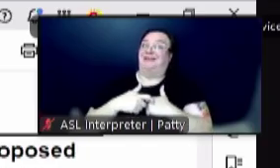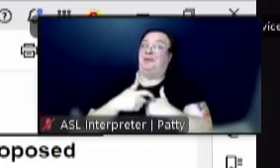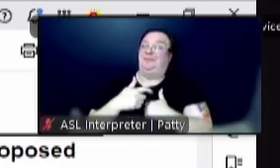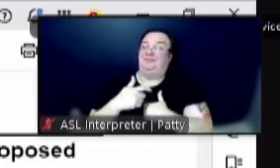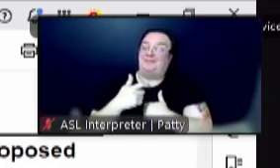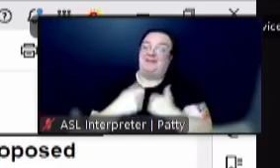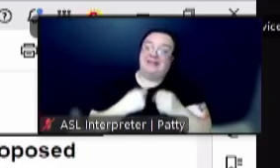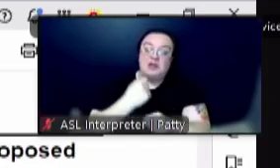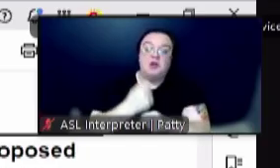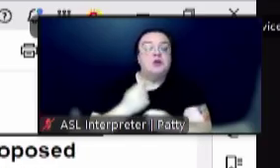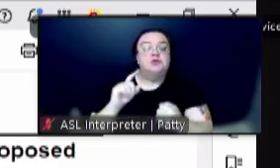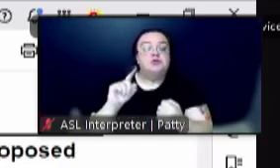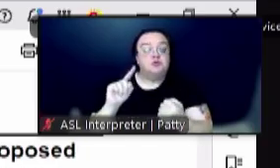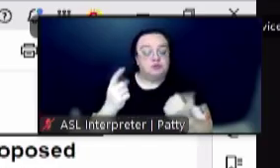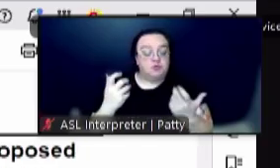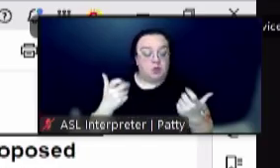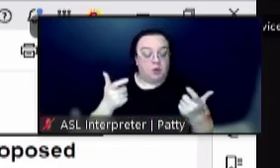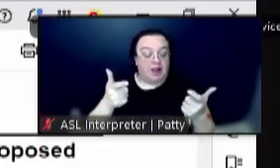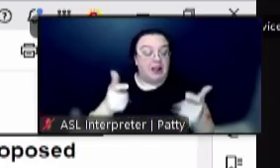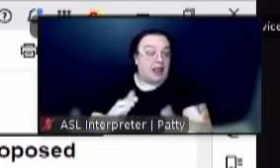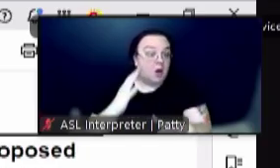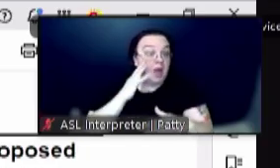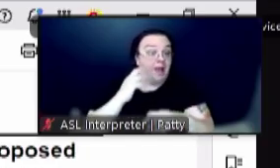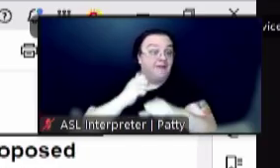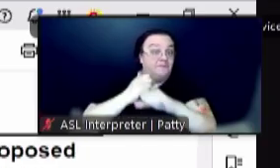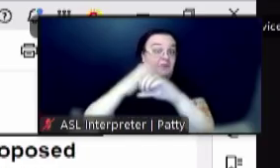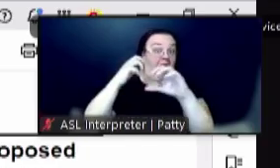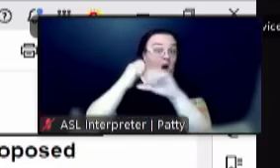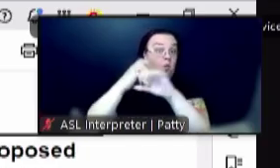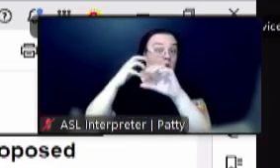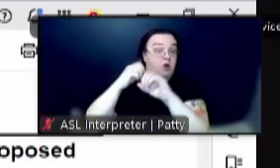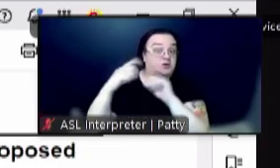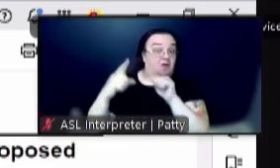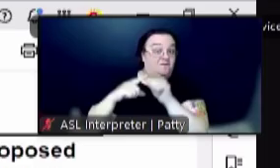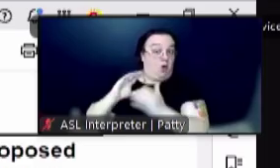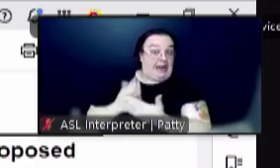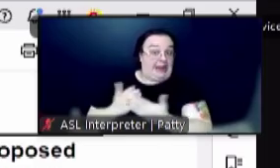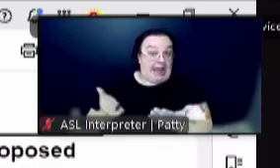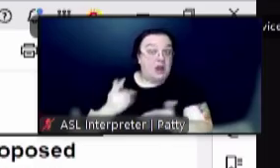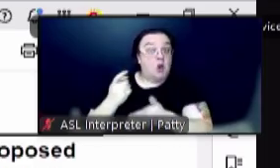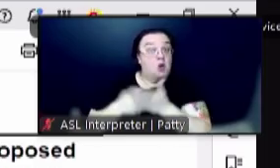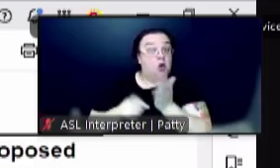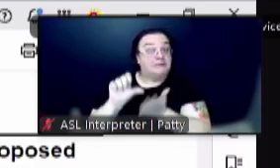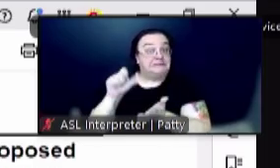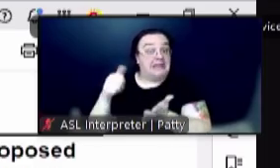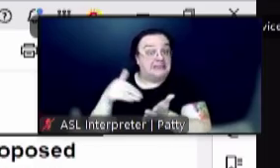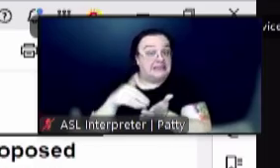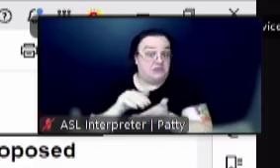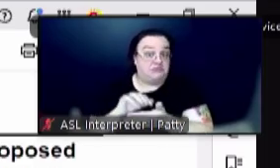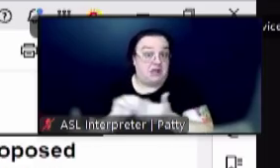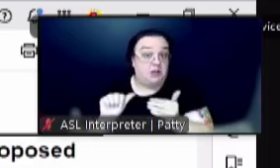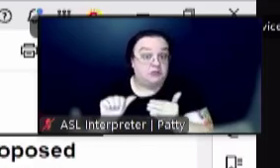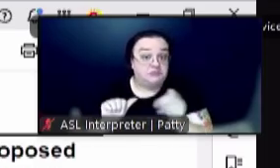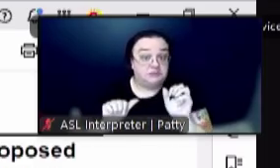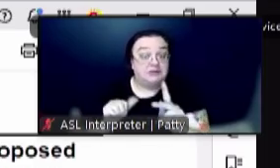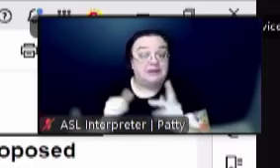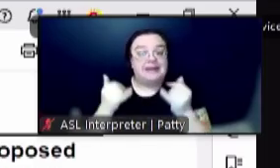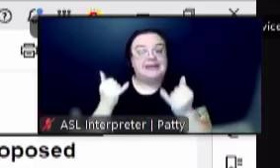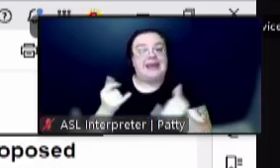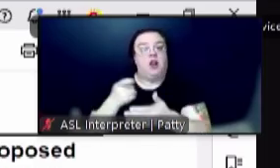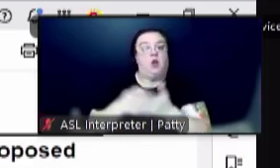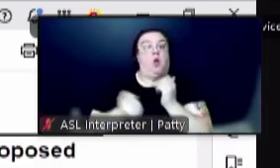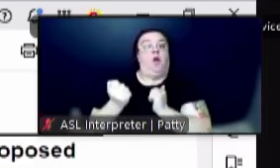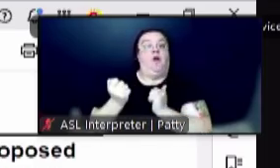So just to let you all know, fireworks, when I first got here, they cost $10,000. Okay? Now they cost